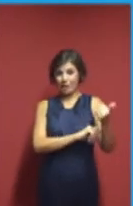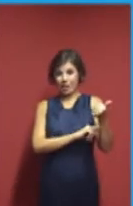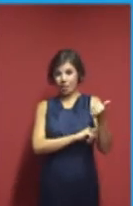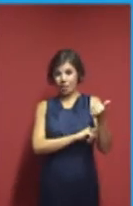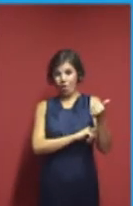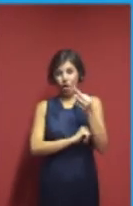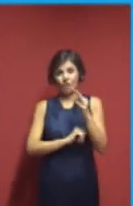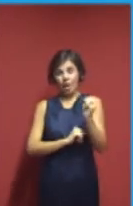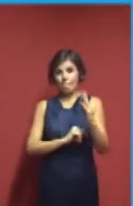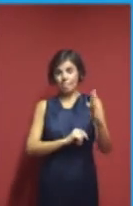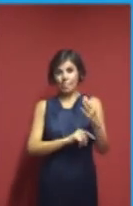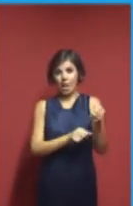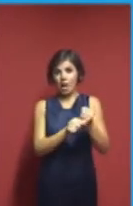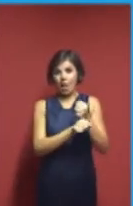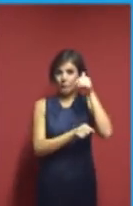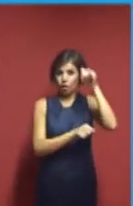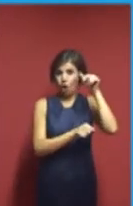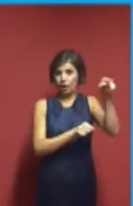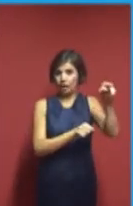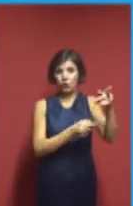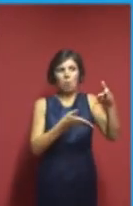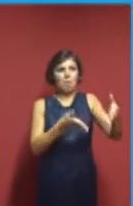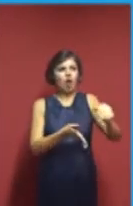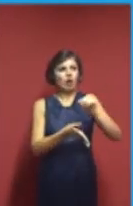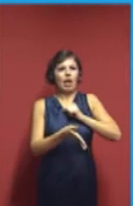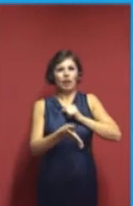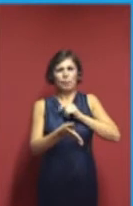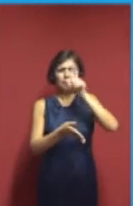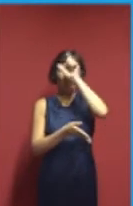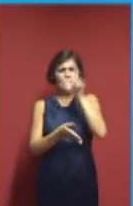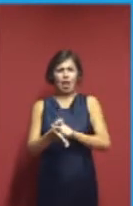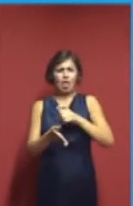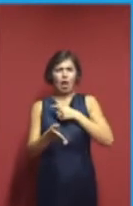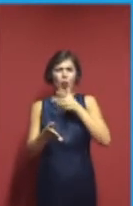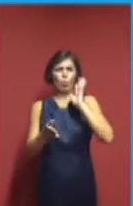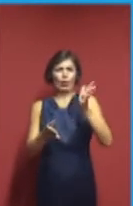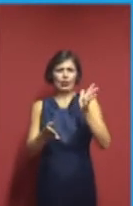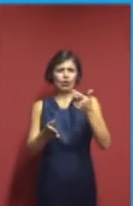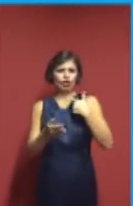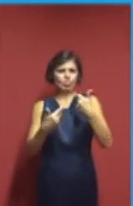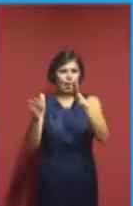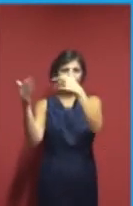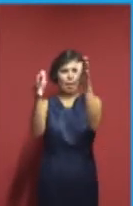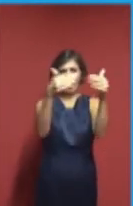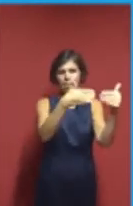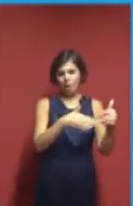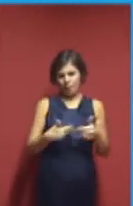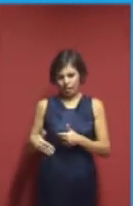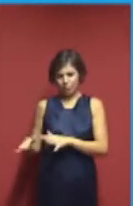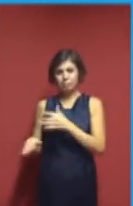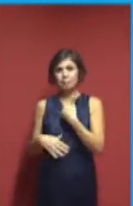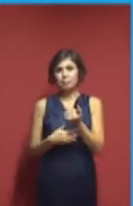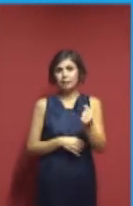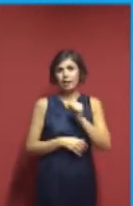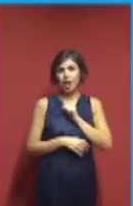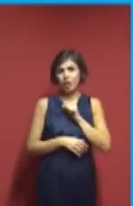I think, around 15 Fab Labs opened or on the way to be open. Probably one of the best experts in the world to tell us about Fab Lab in